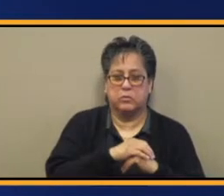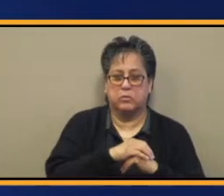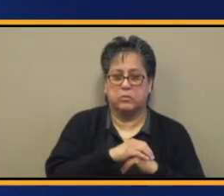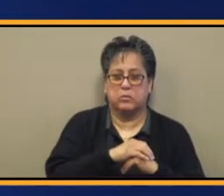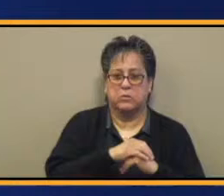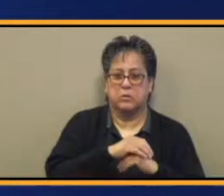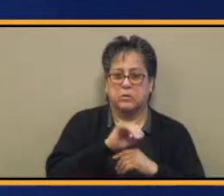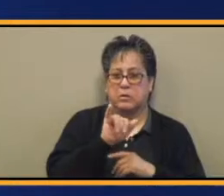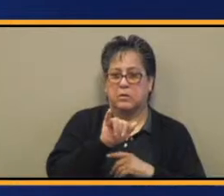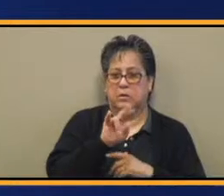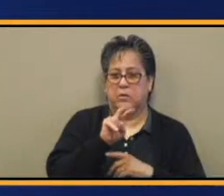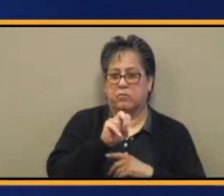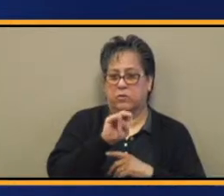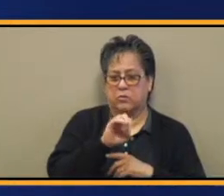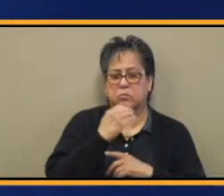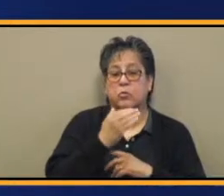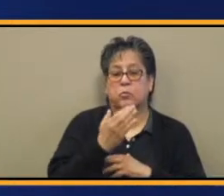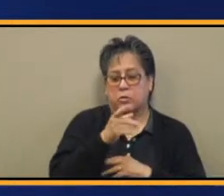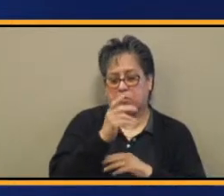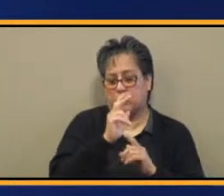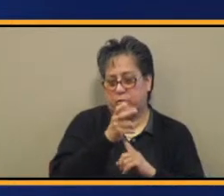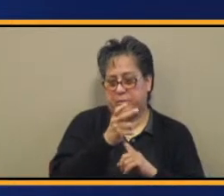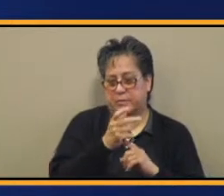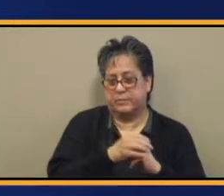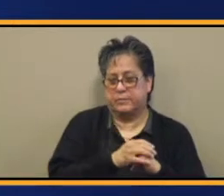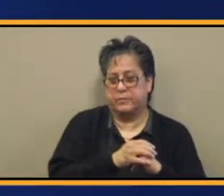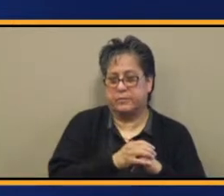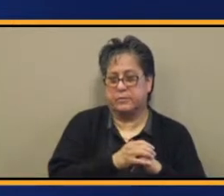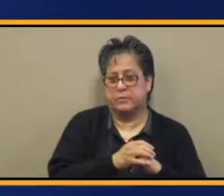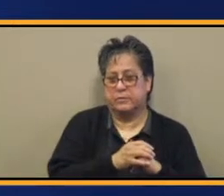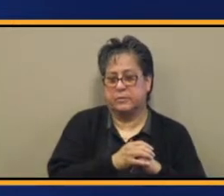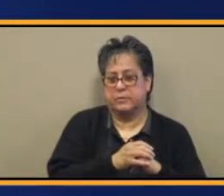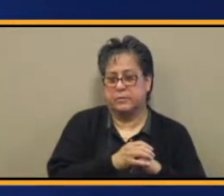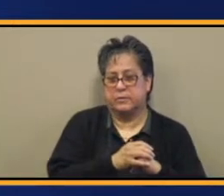Yvonne Diaz, good morning. You have 3 minutes.